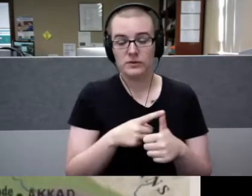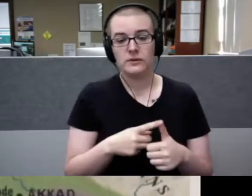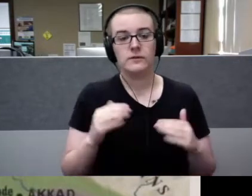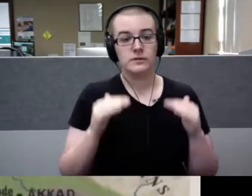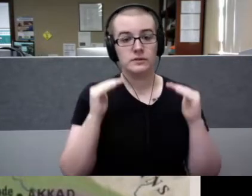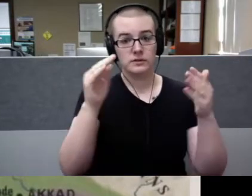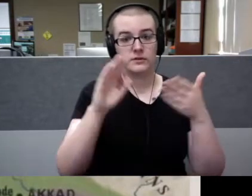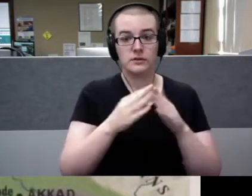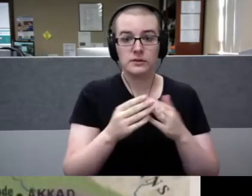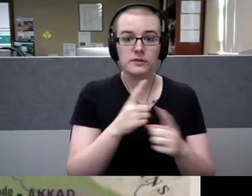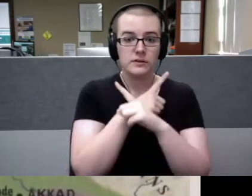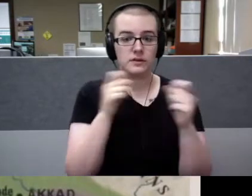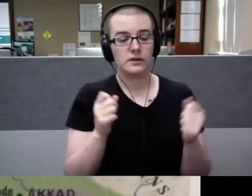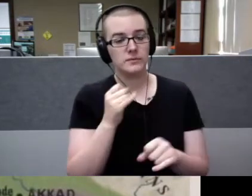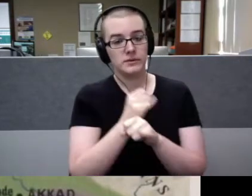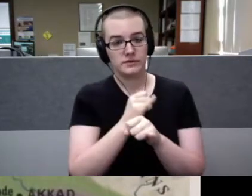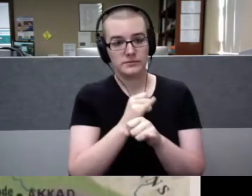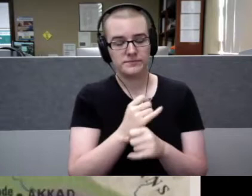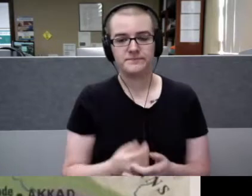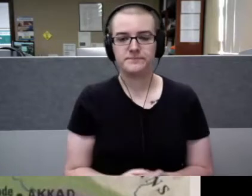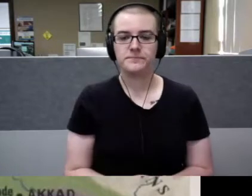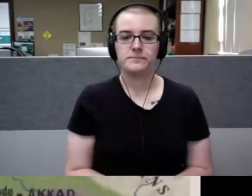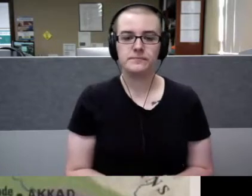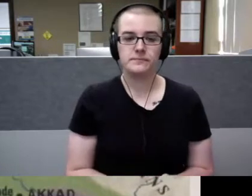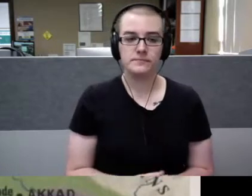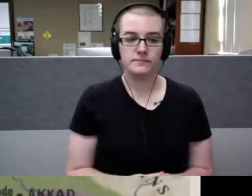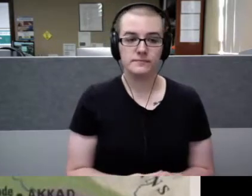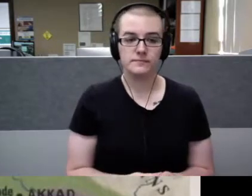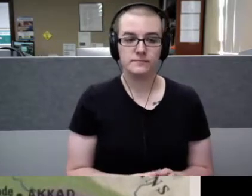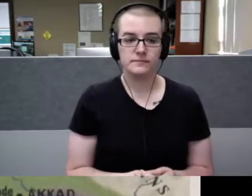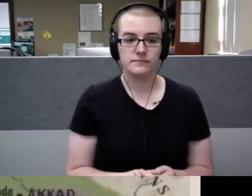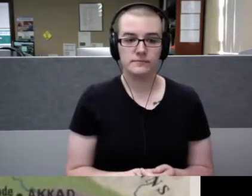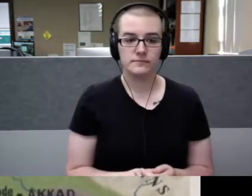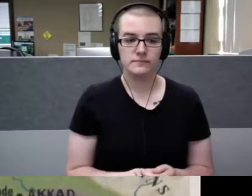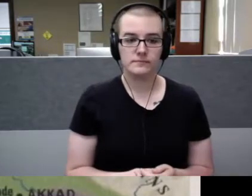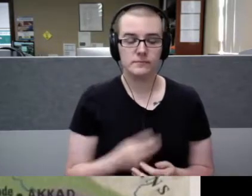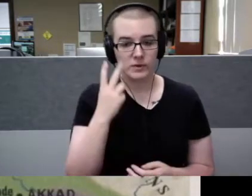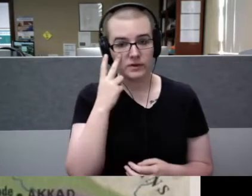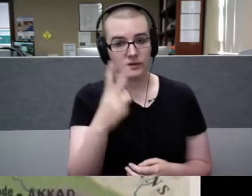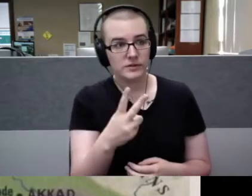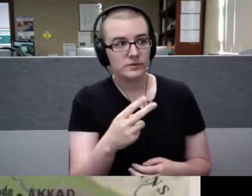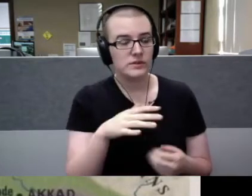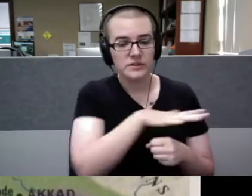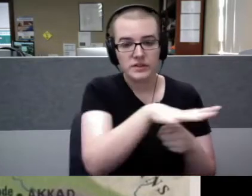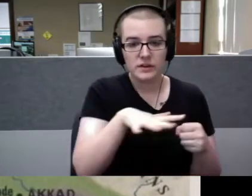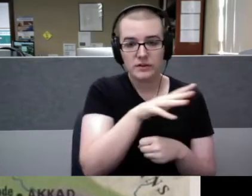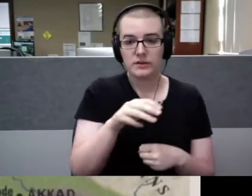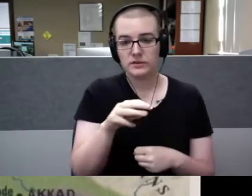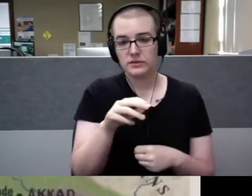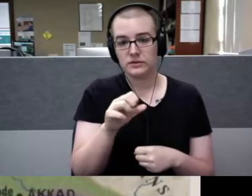complex institutions. So what you're going to have in this Sumerian area is you're going to